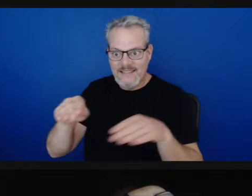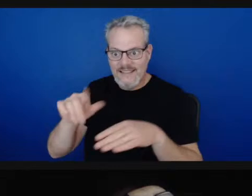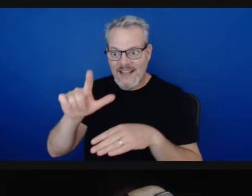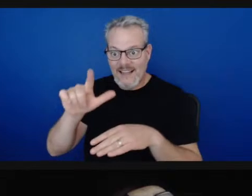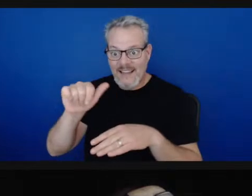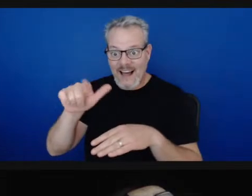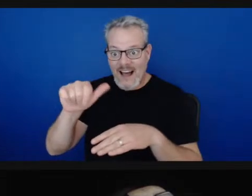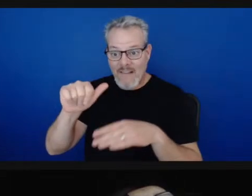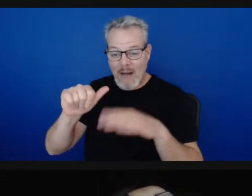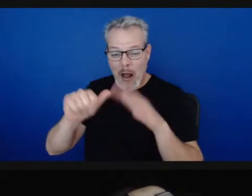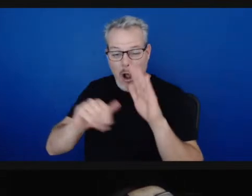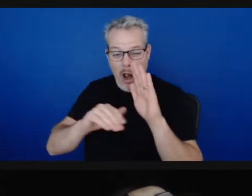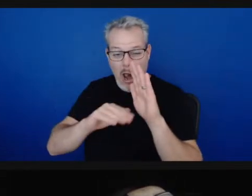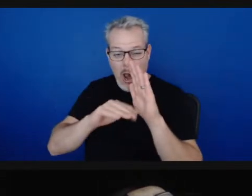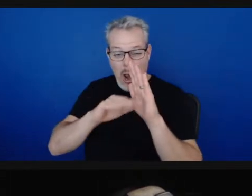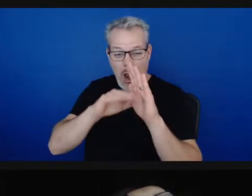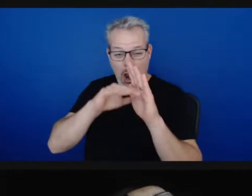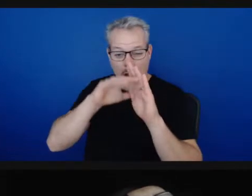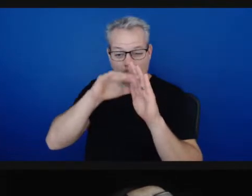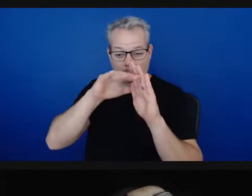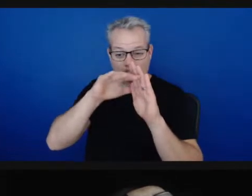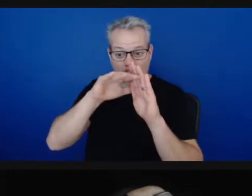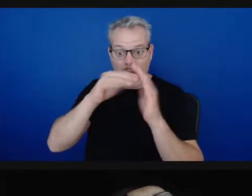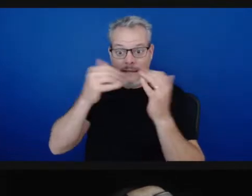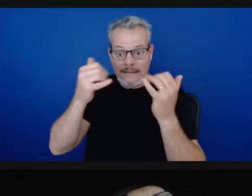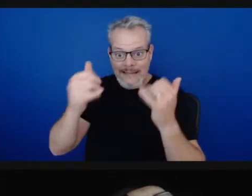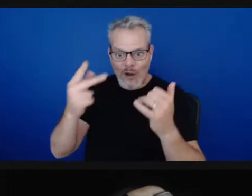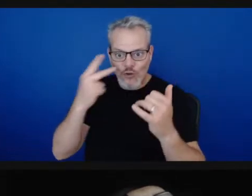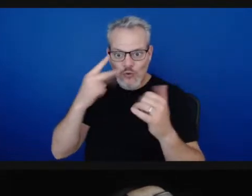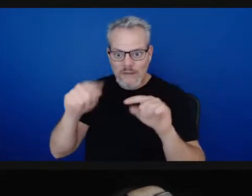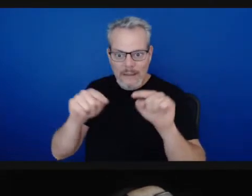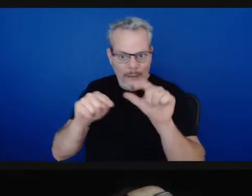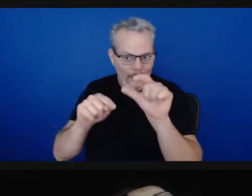before. Now you see its lower bench right through here.